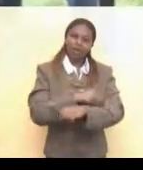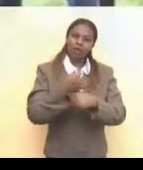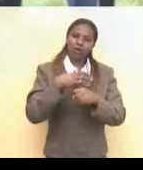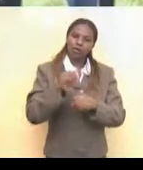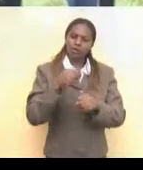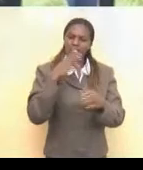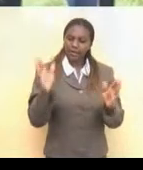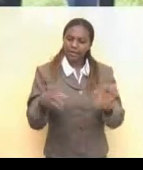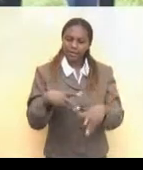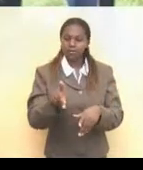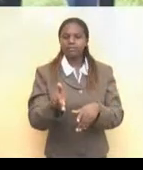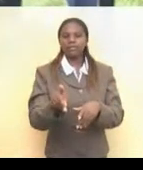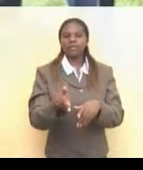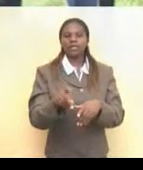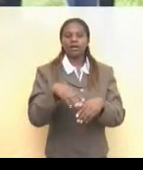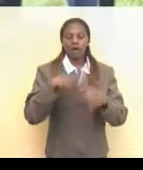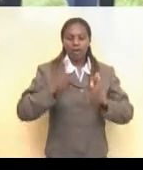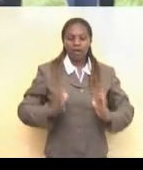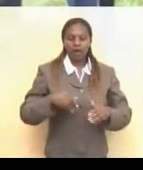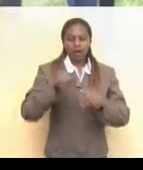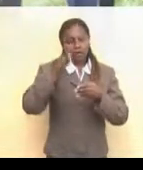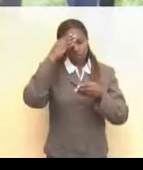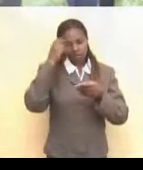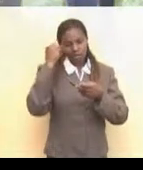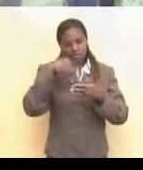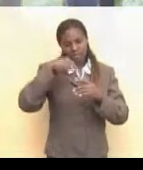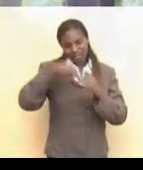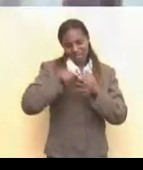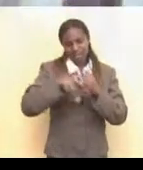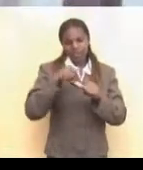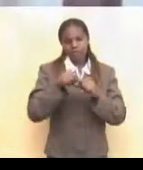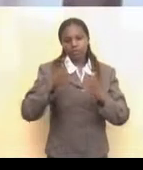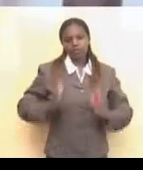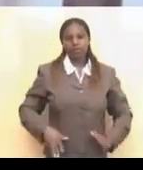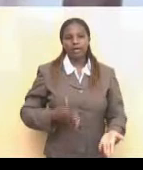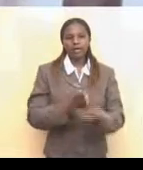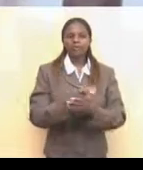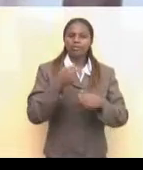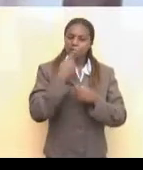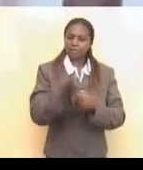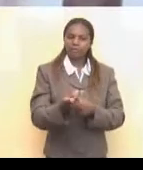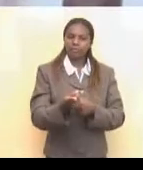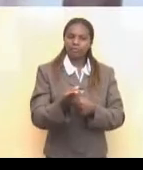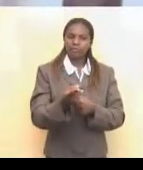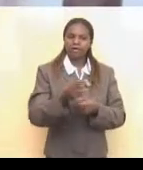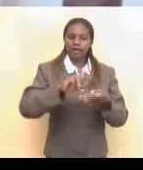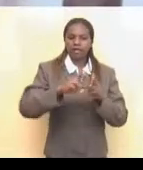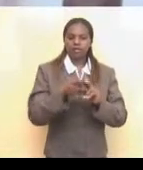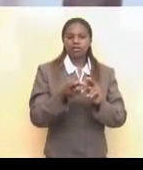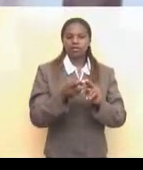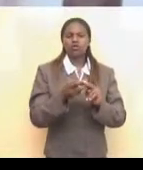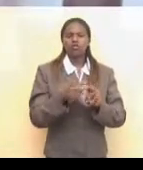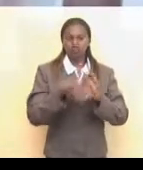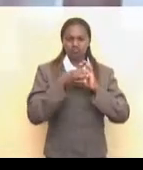they appreciate the whole element of human rights and therefore ensure that relationship